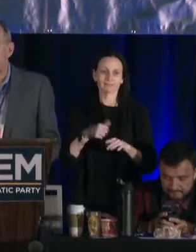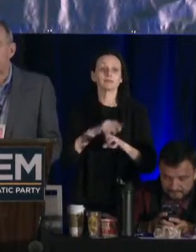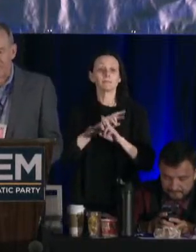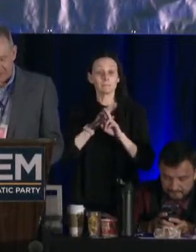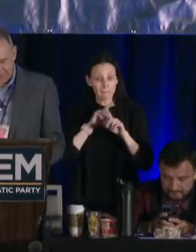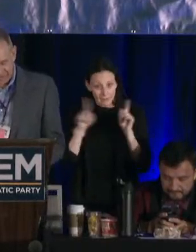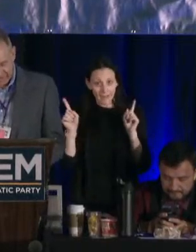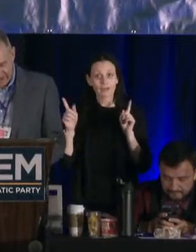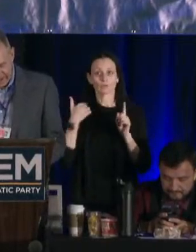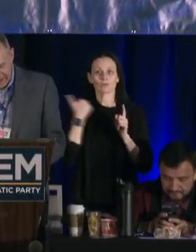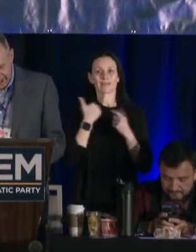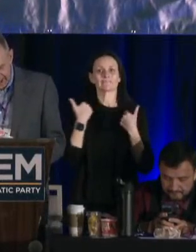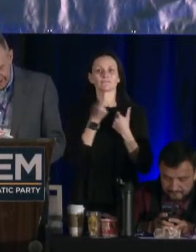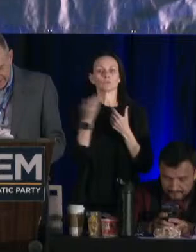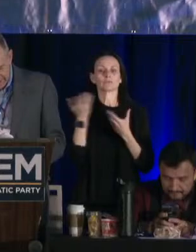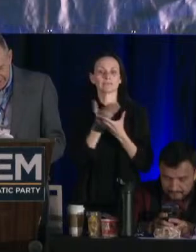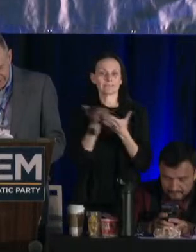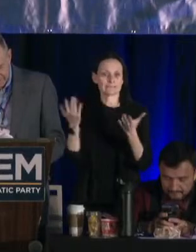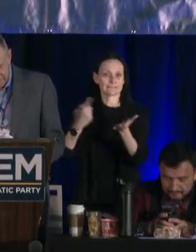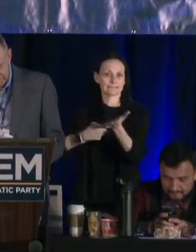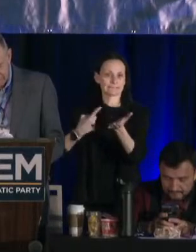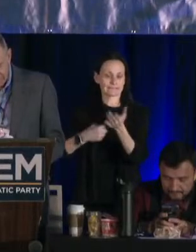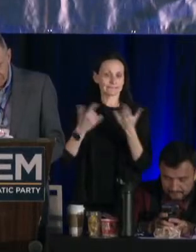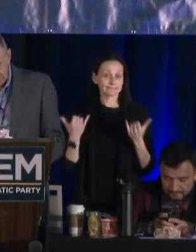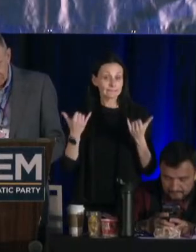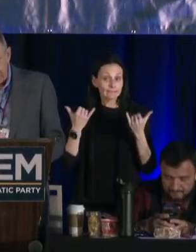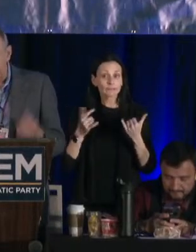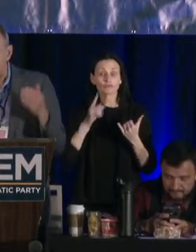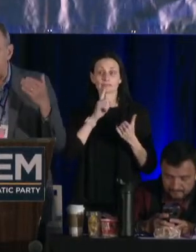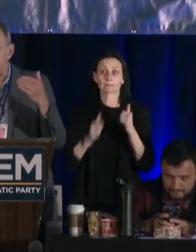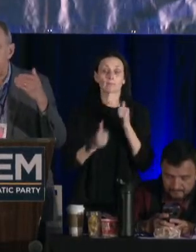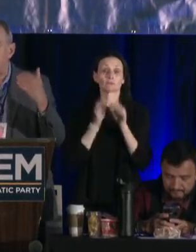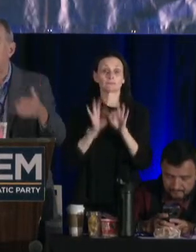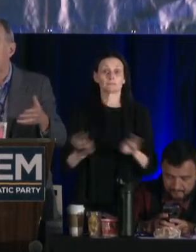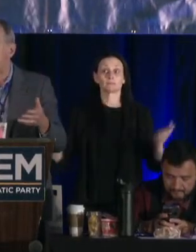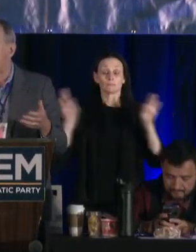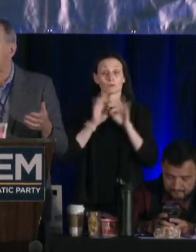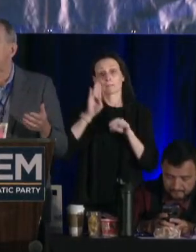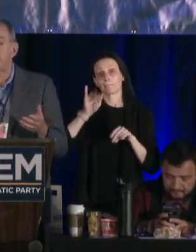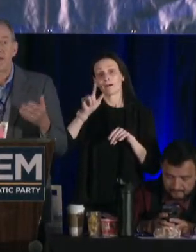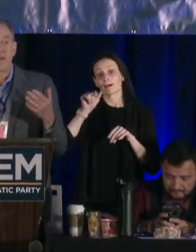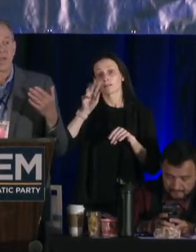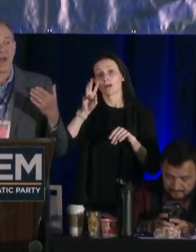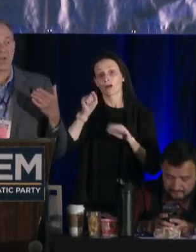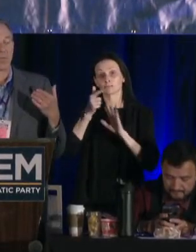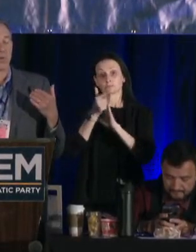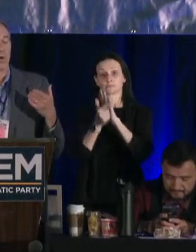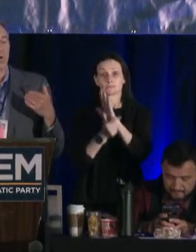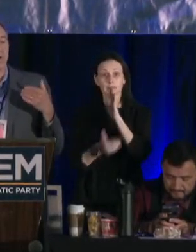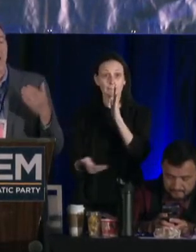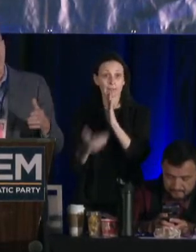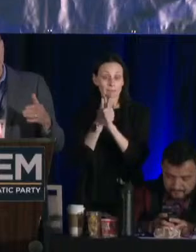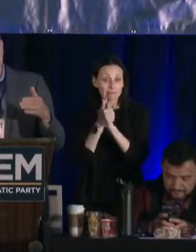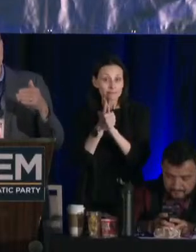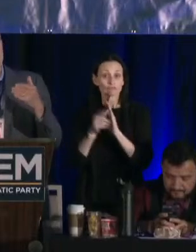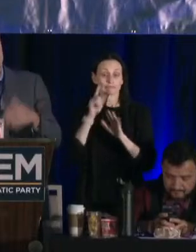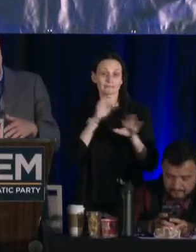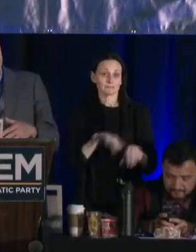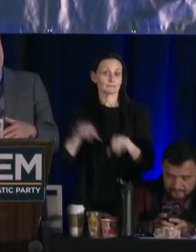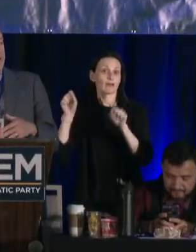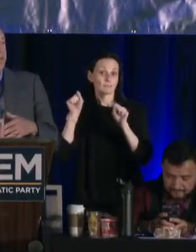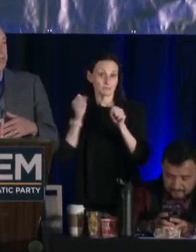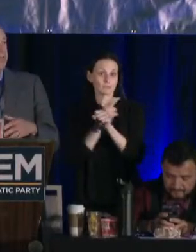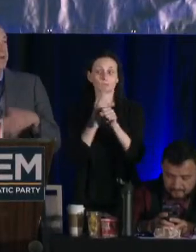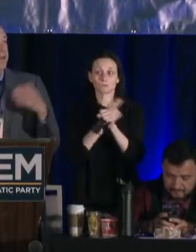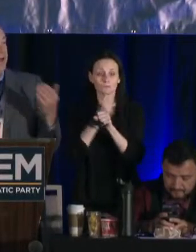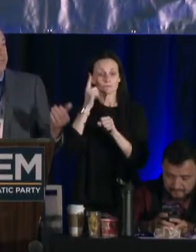some things that we need to deal with today. And probably the most important thing is the bylaws amendments that were adopted at a